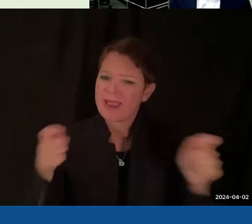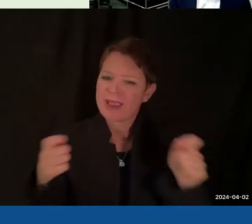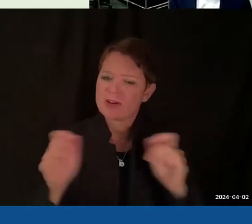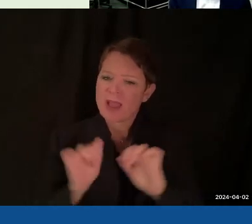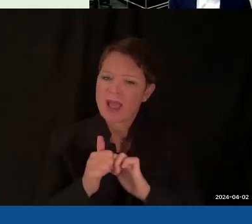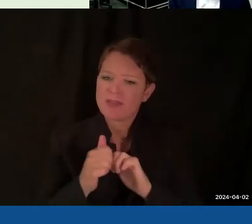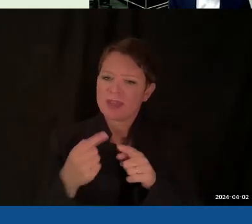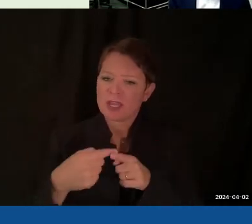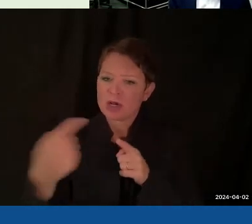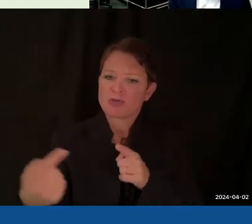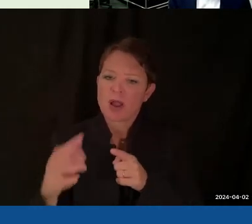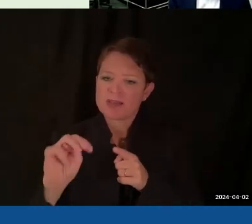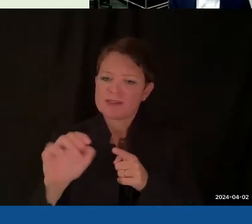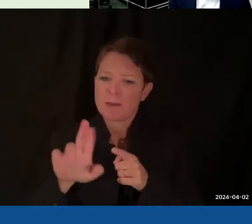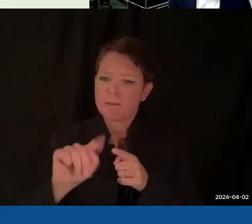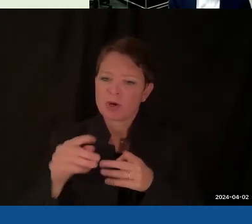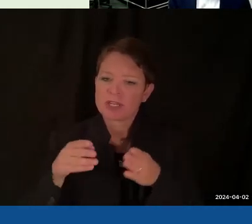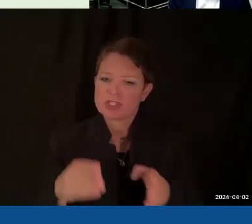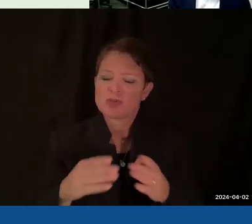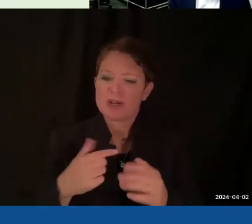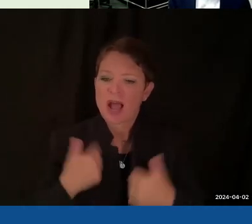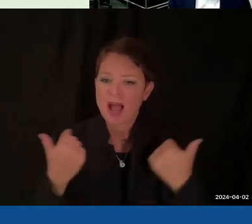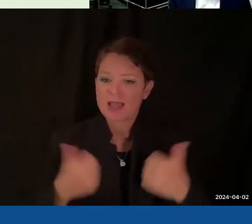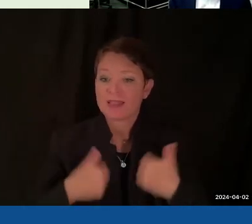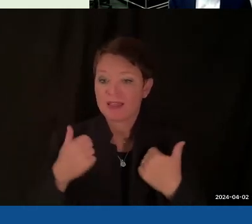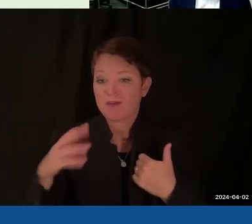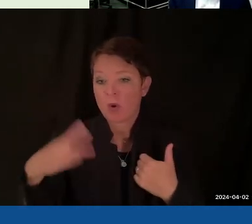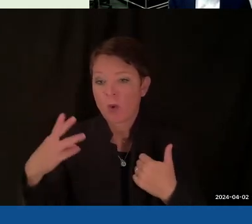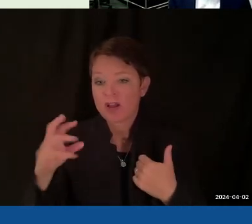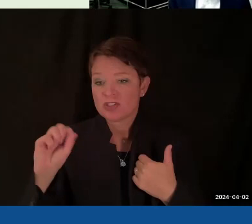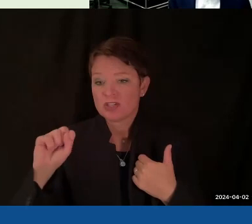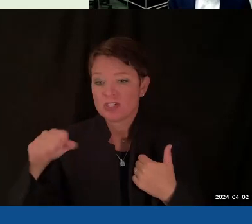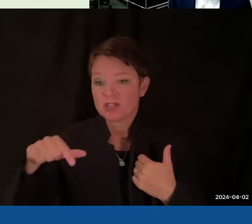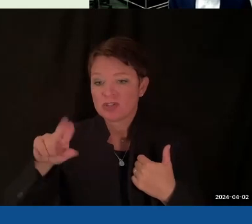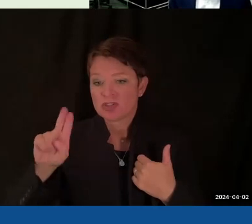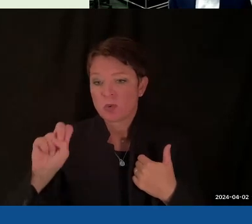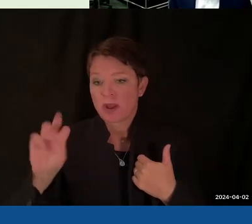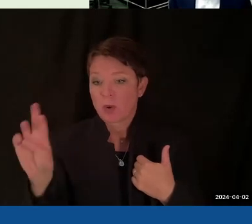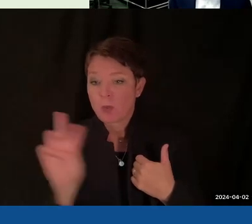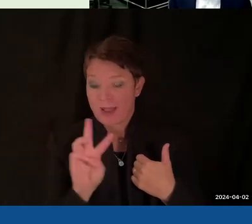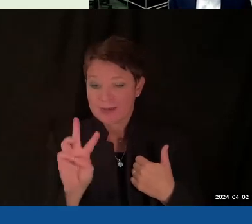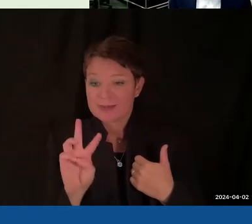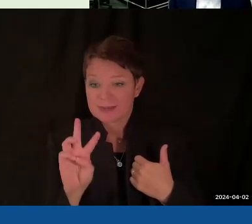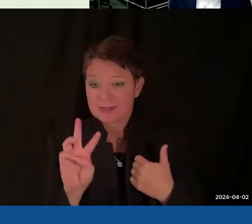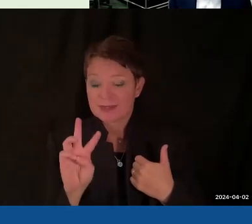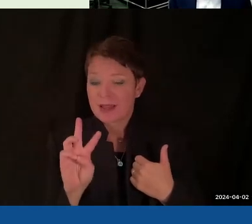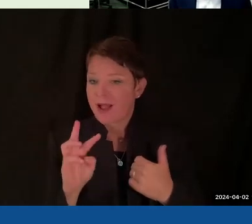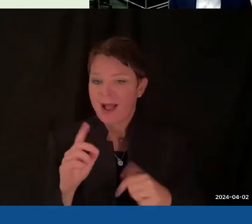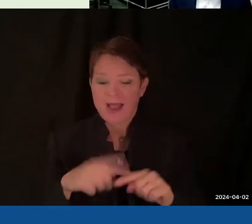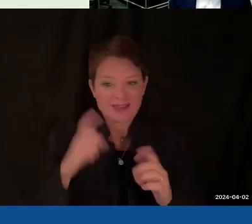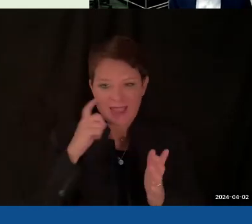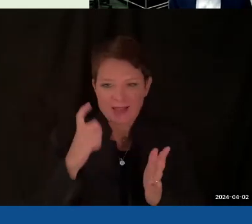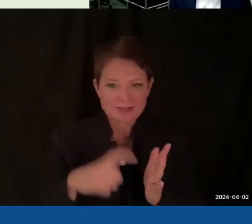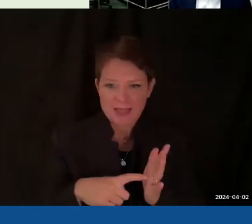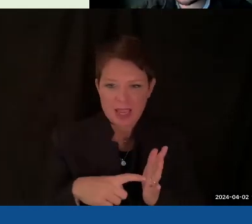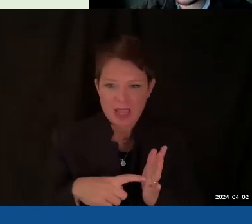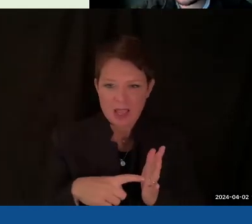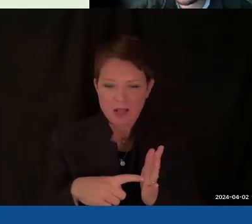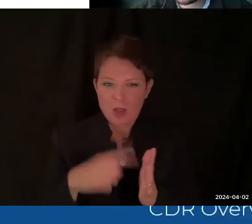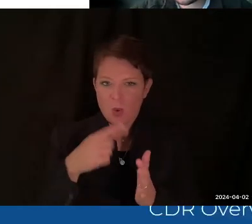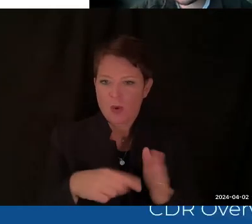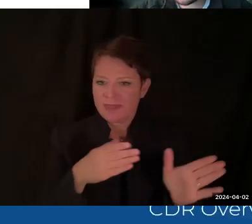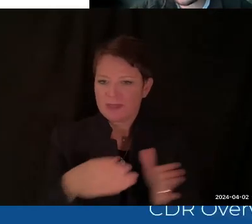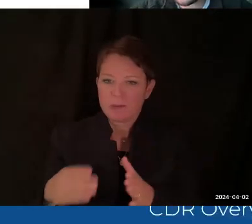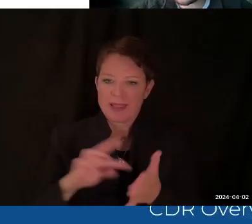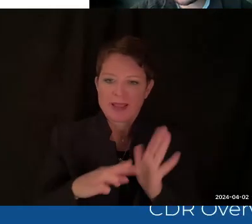get across Market Street. I live in Washington Square West, and I really can't tell what this plan